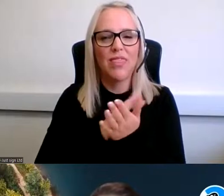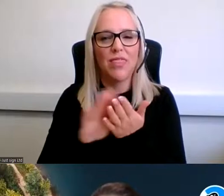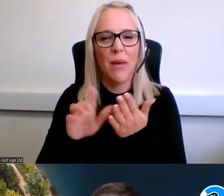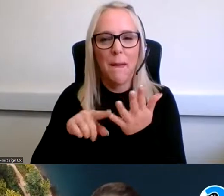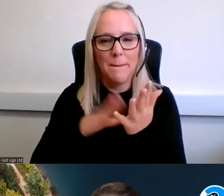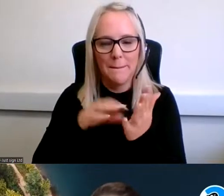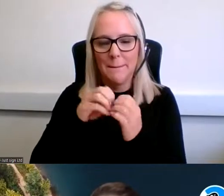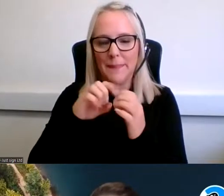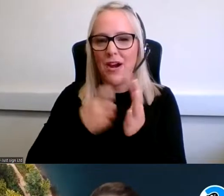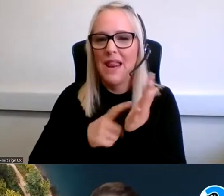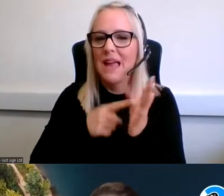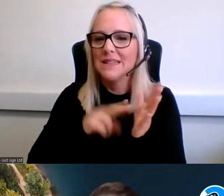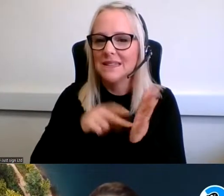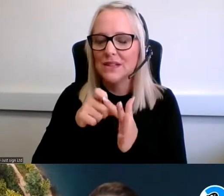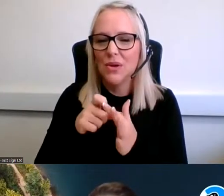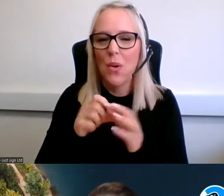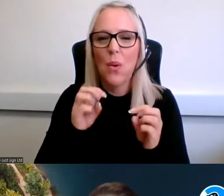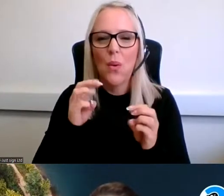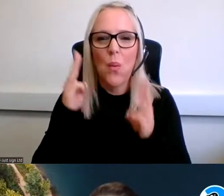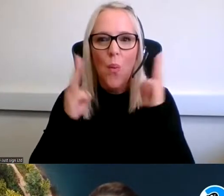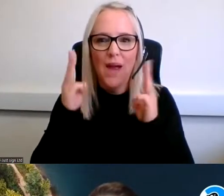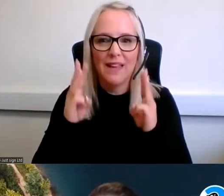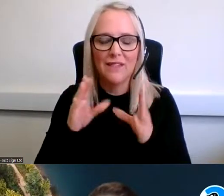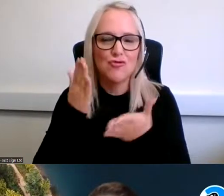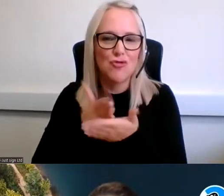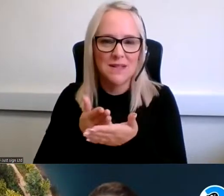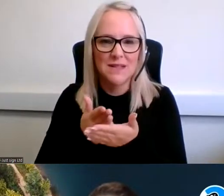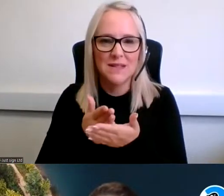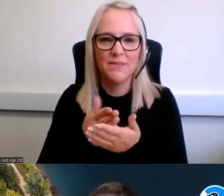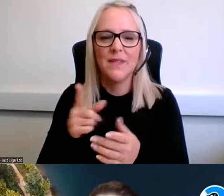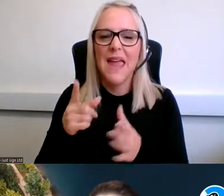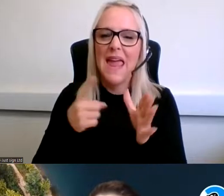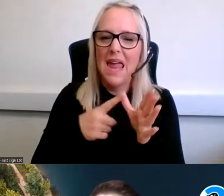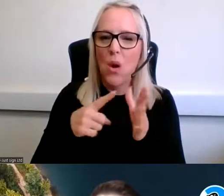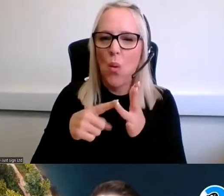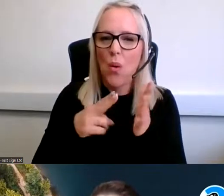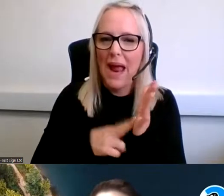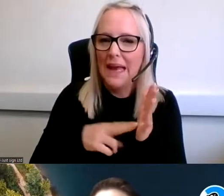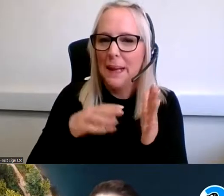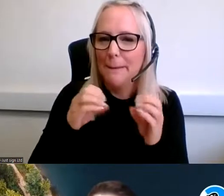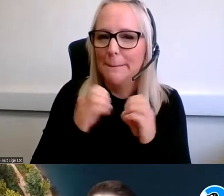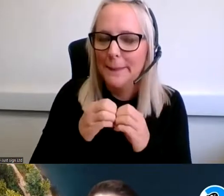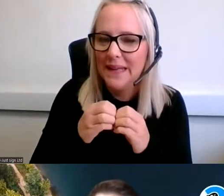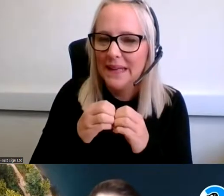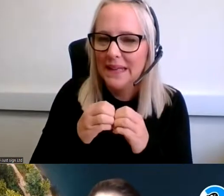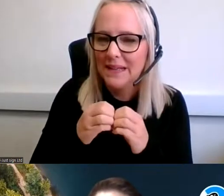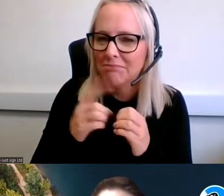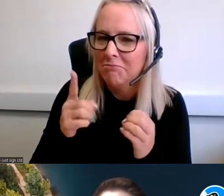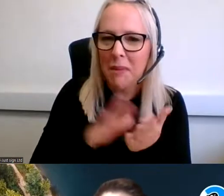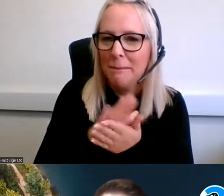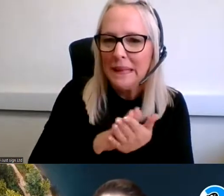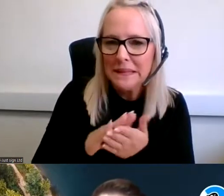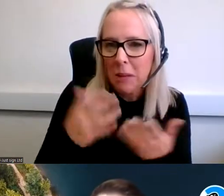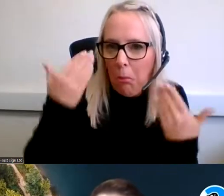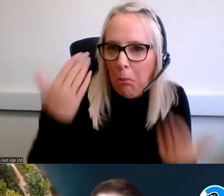Northumberland Wildlife Trust and Northumberland Coast AONB. Sorry, Kristian, I do not know what that stands